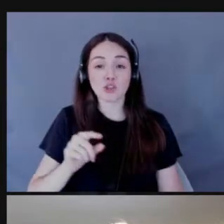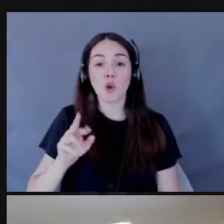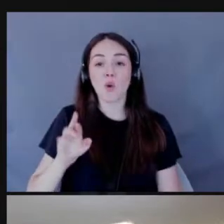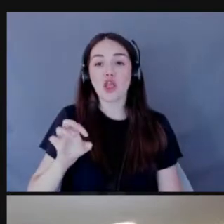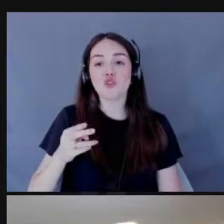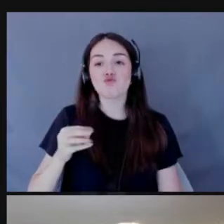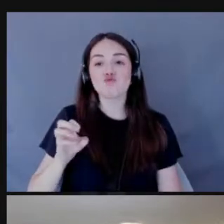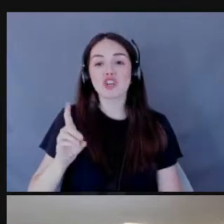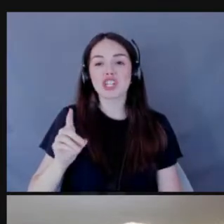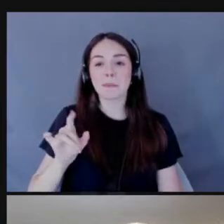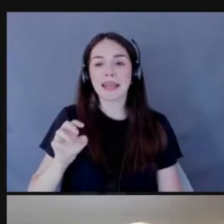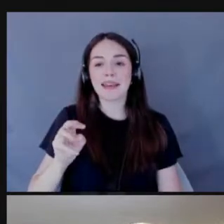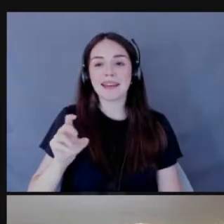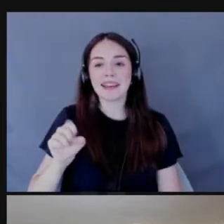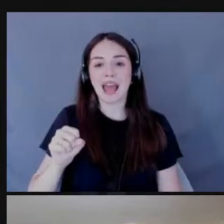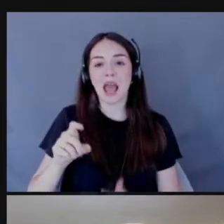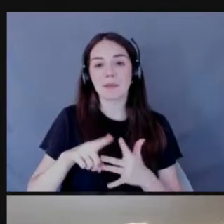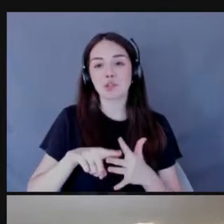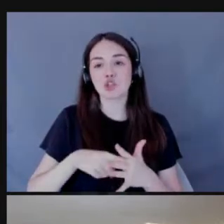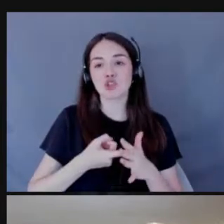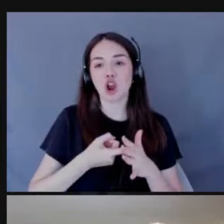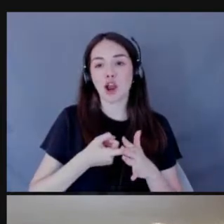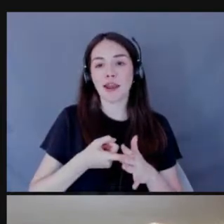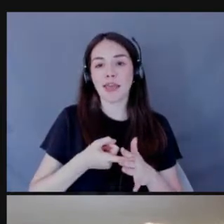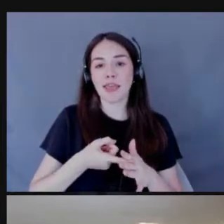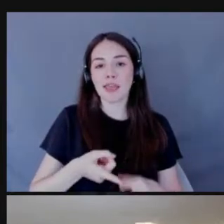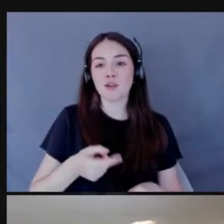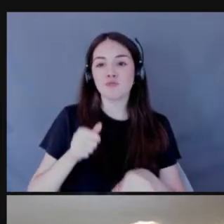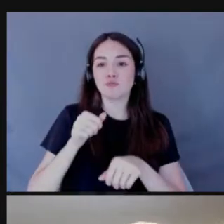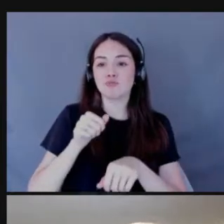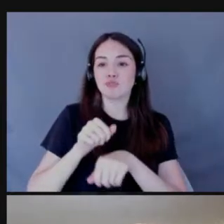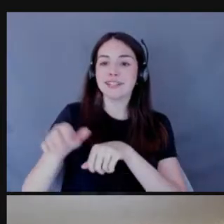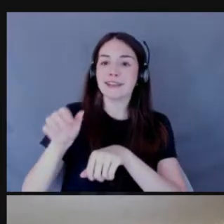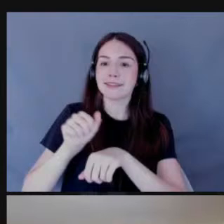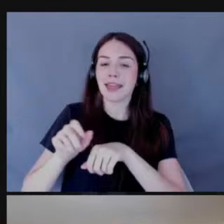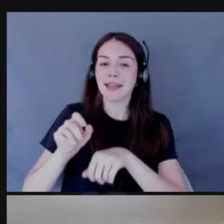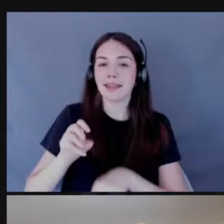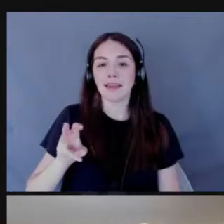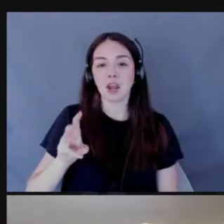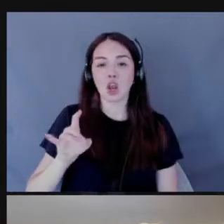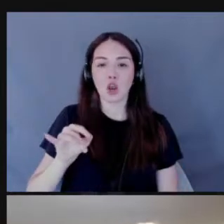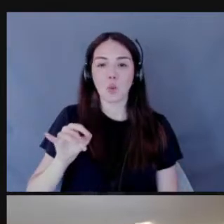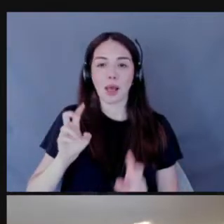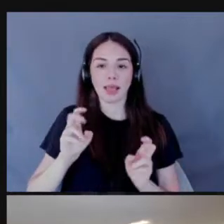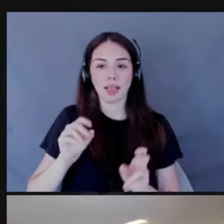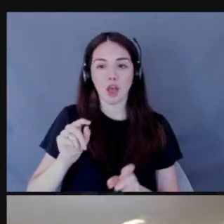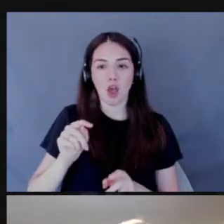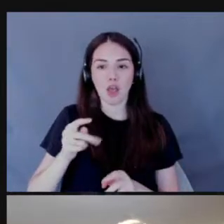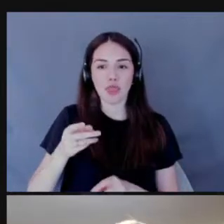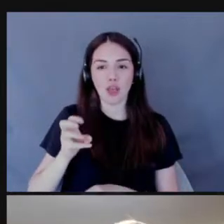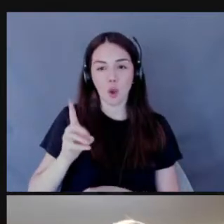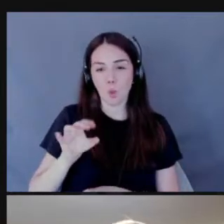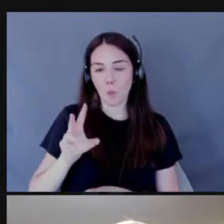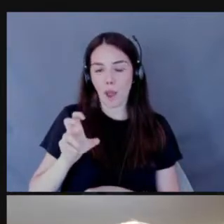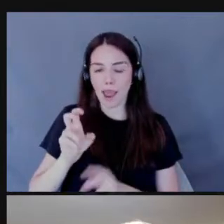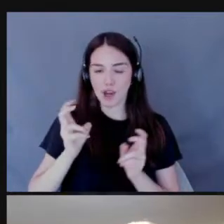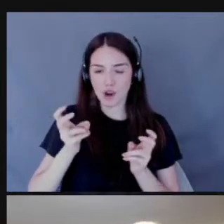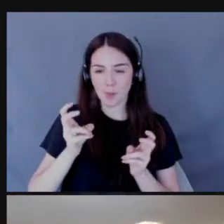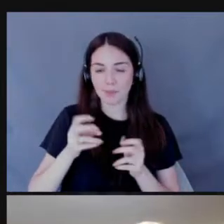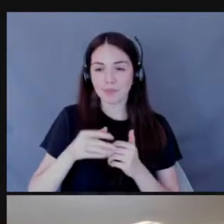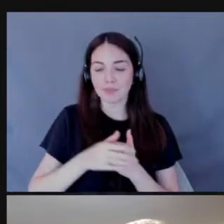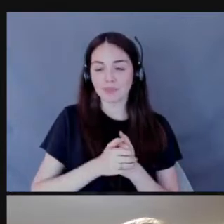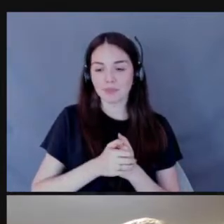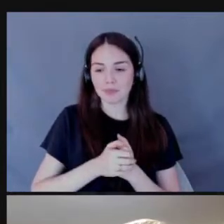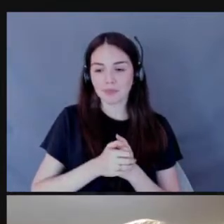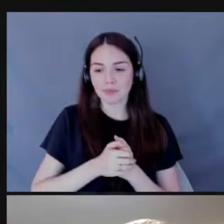began to send these news articles out on the wire, as the expression goes. And